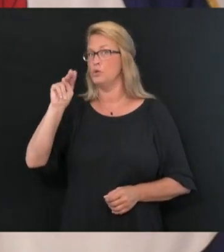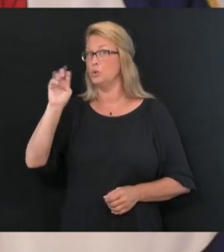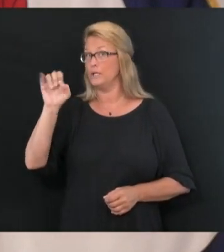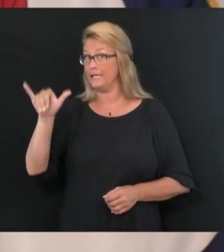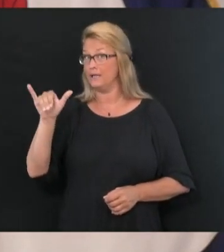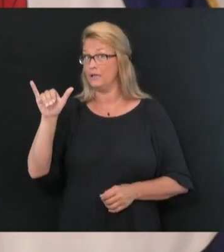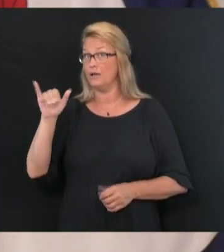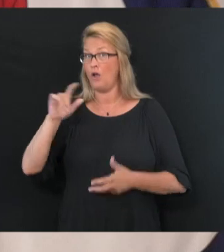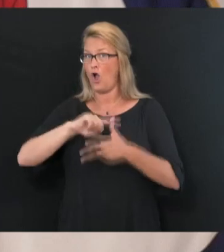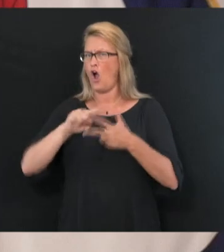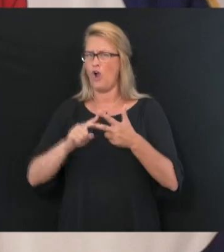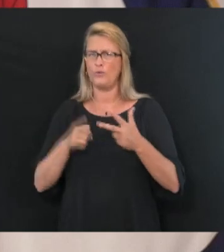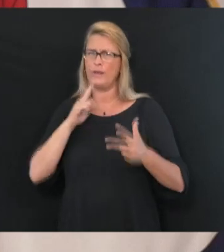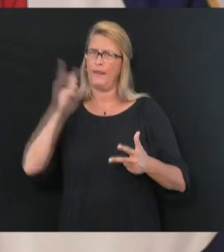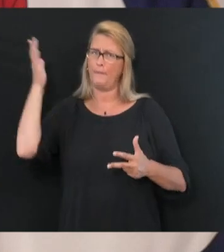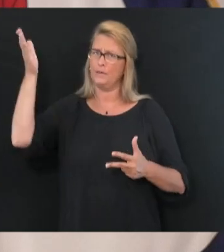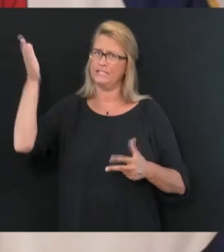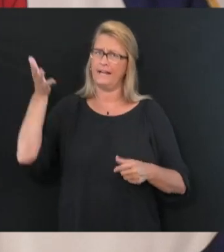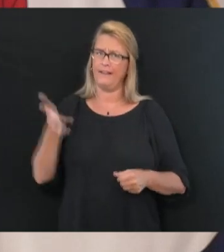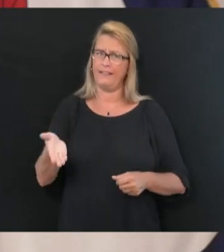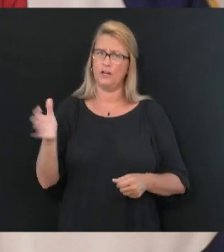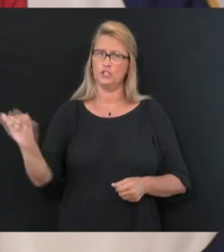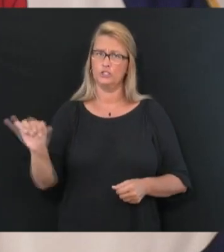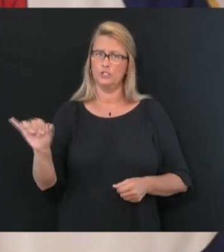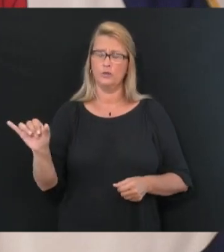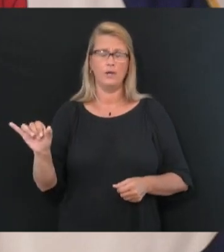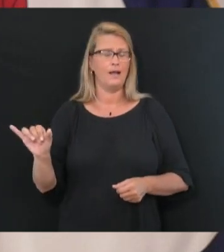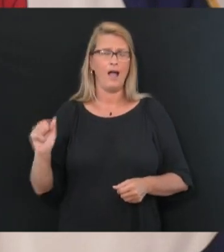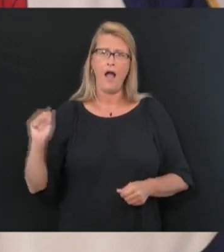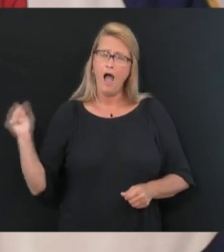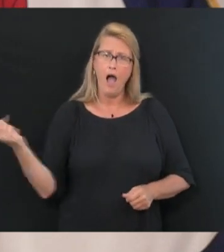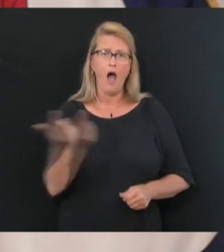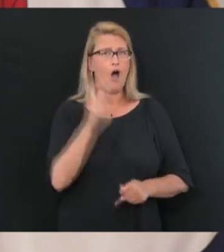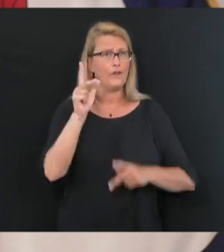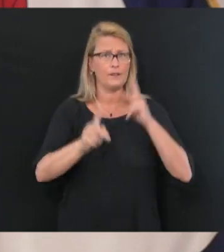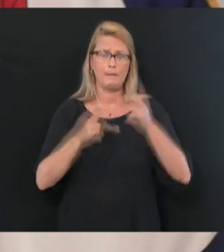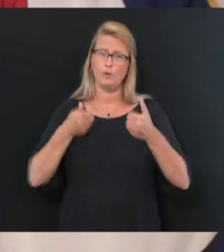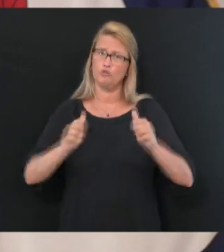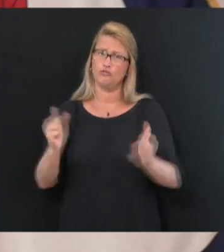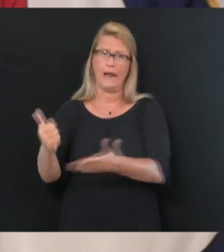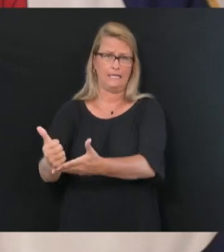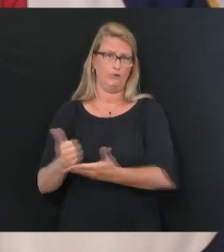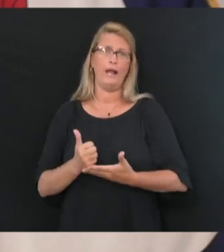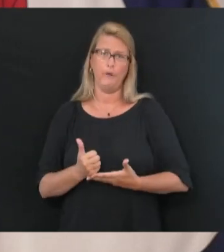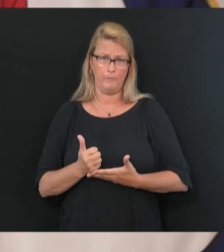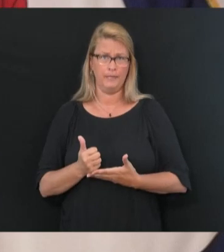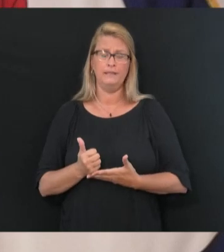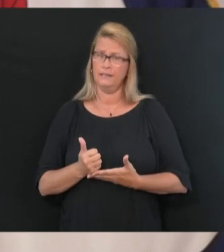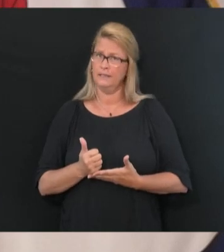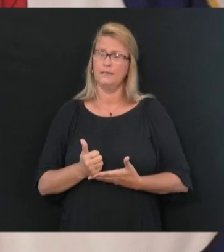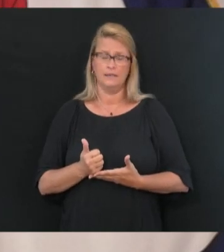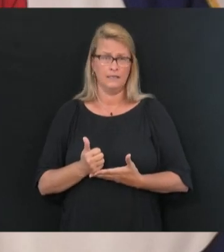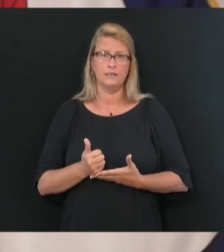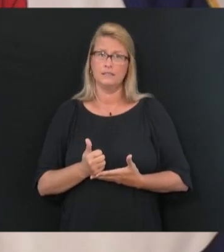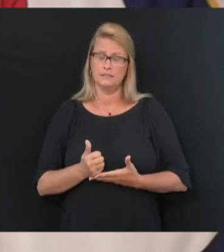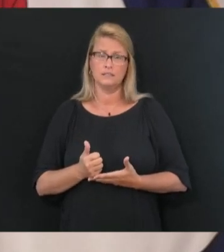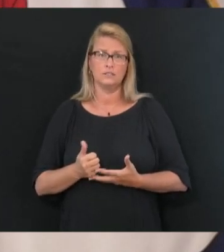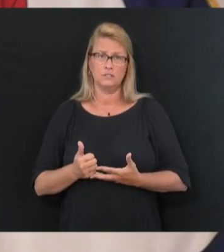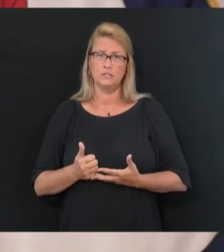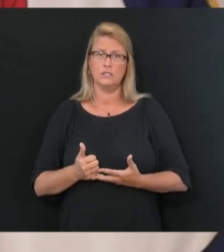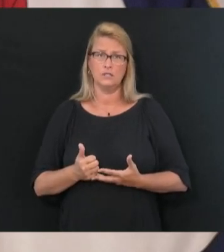they did a great job as well. They really, all these people are trying to help. They're just trying to help in every way. So let's